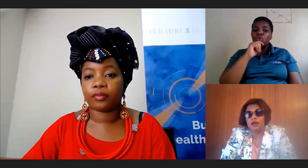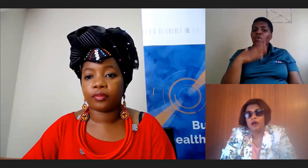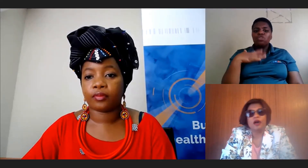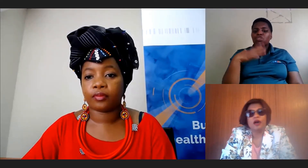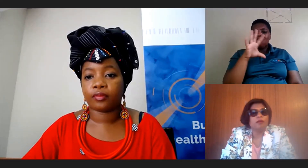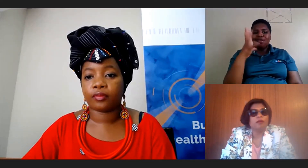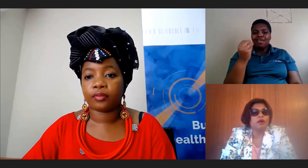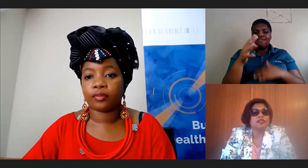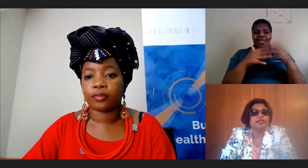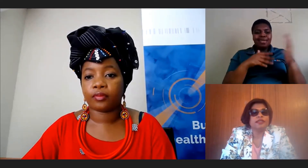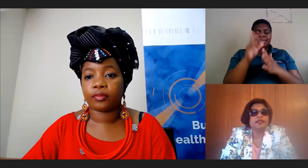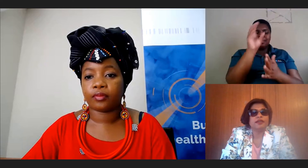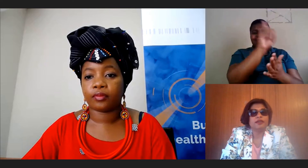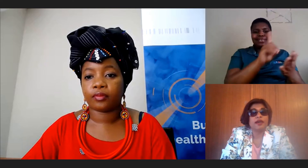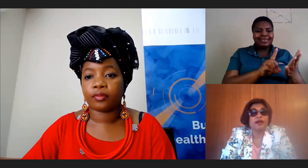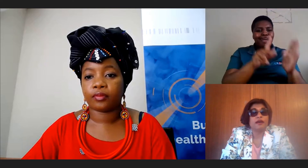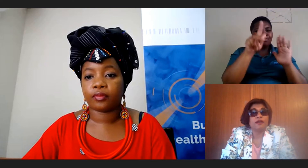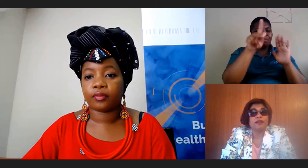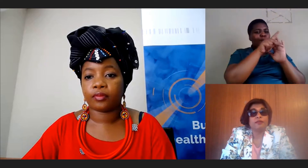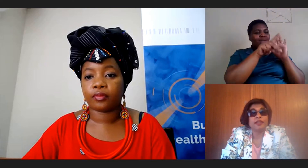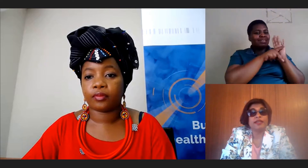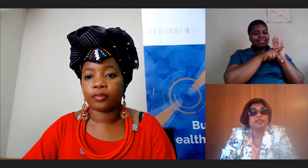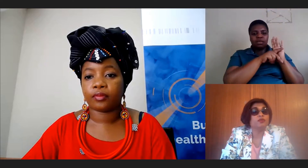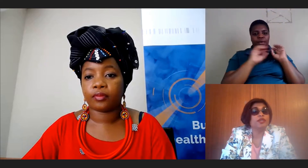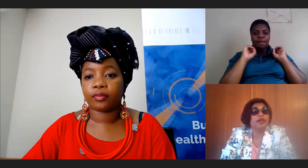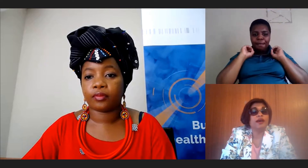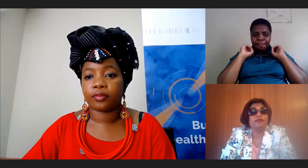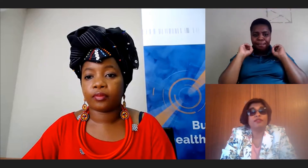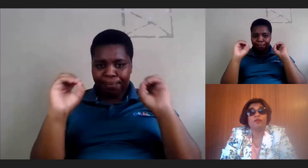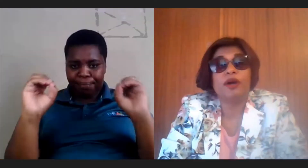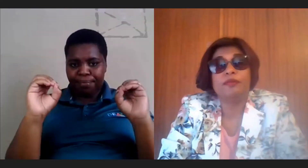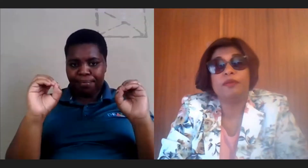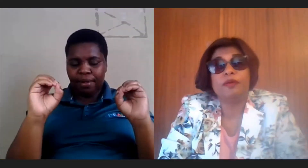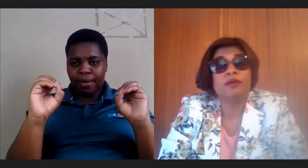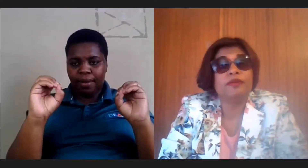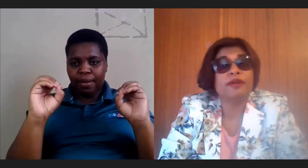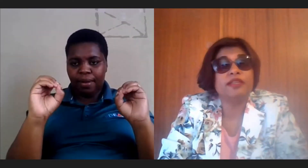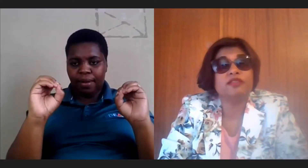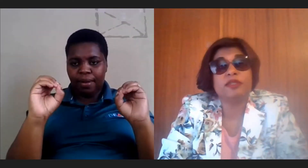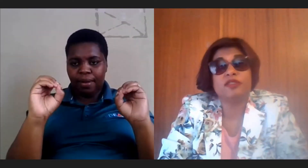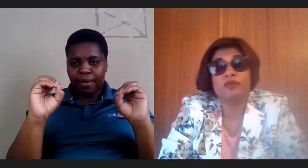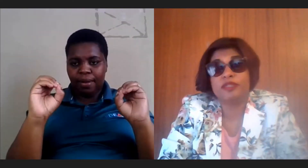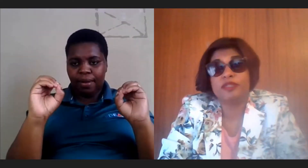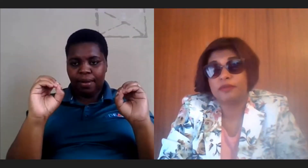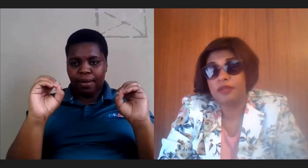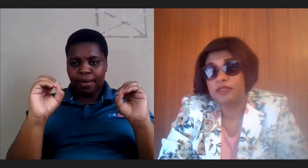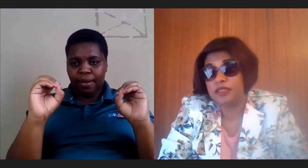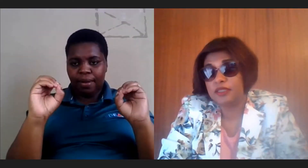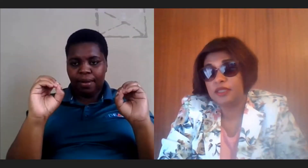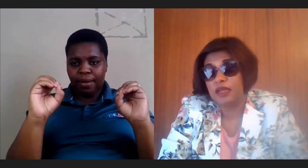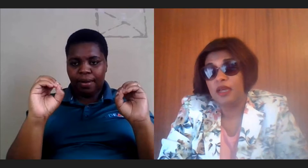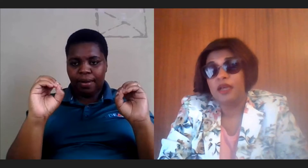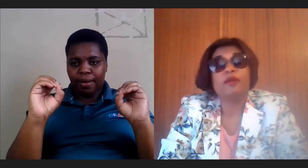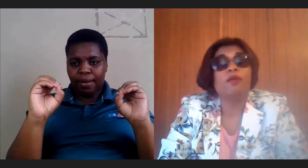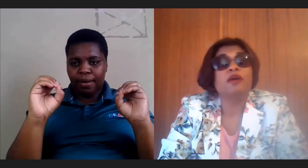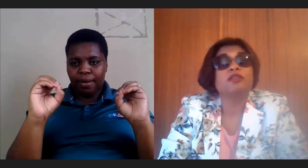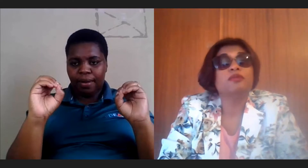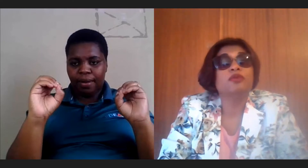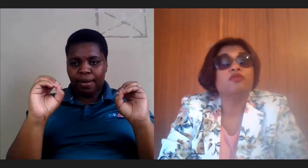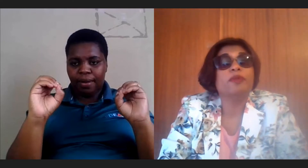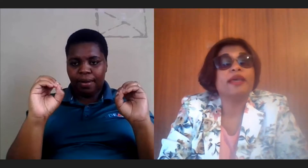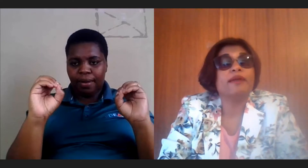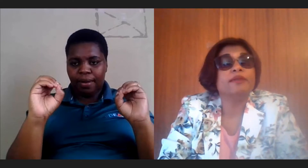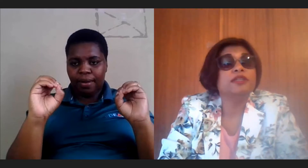disability policy in place. We have the white paper on the rights of persons with disabilities that